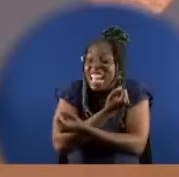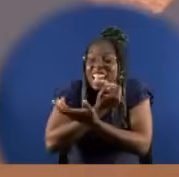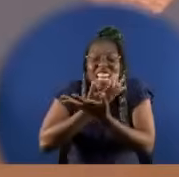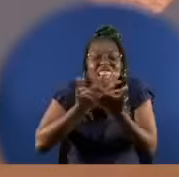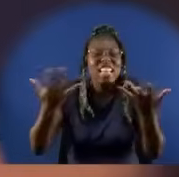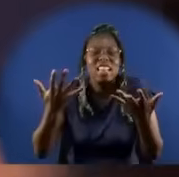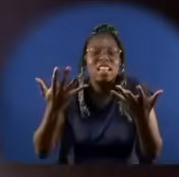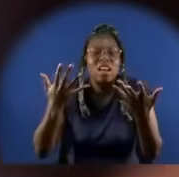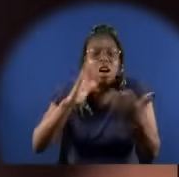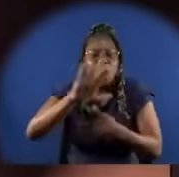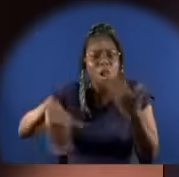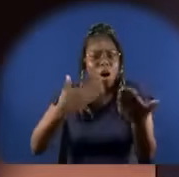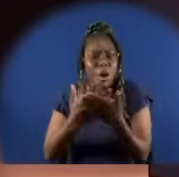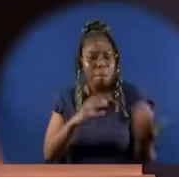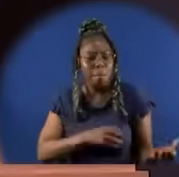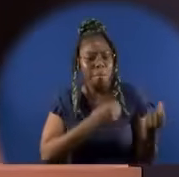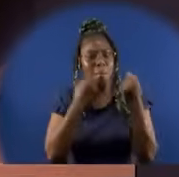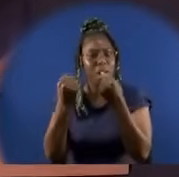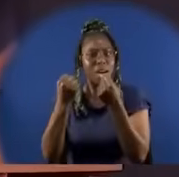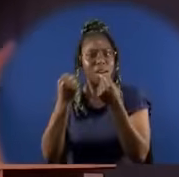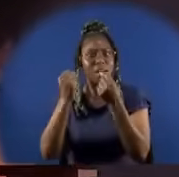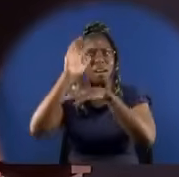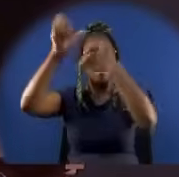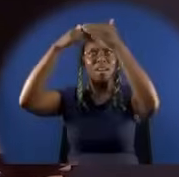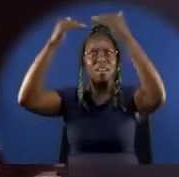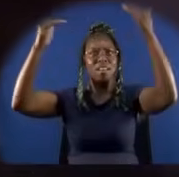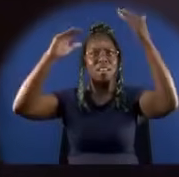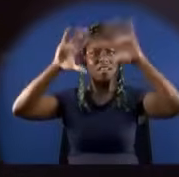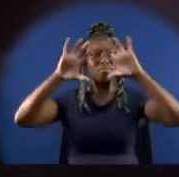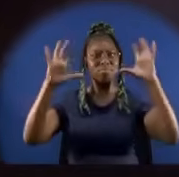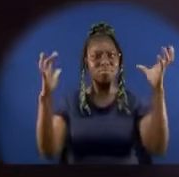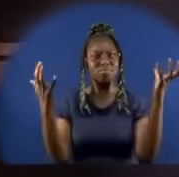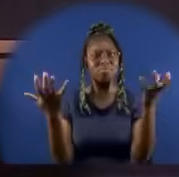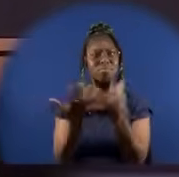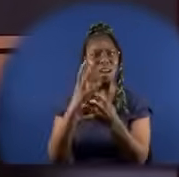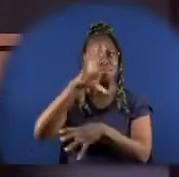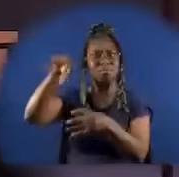power in heaven and earth is in my hand.